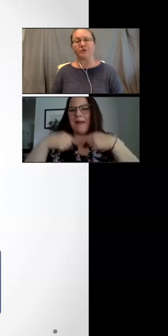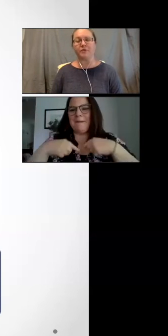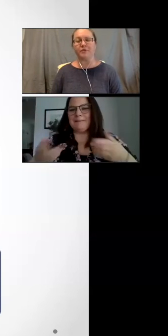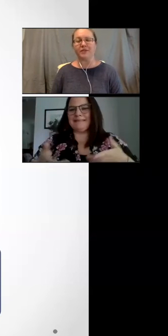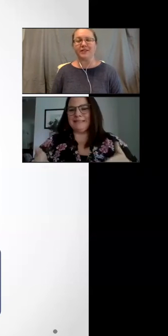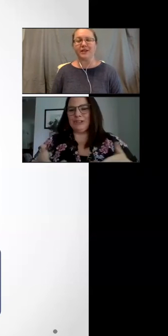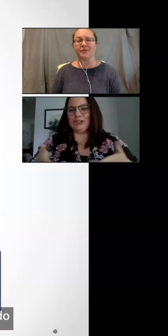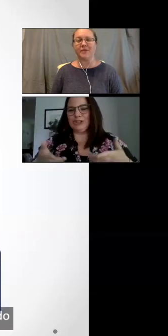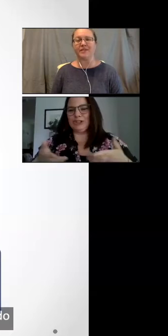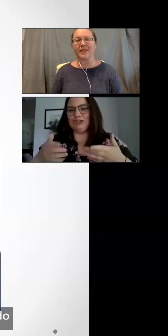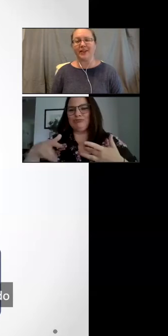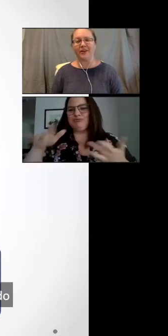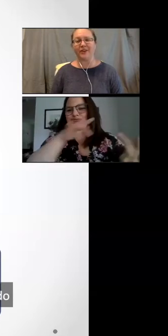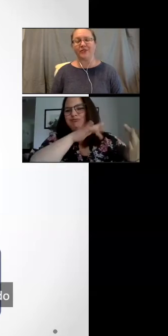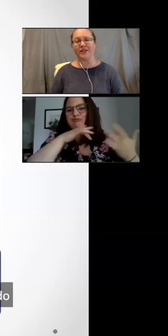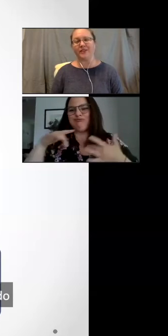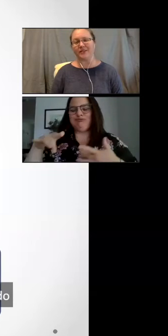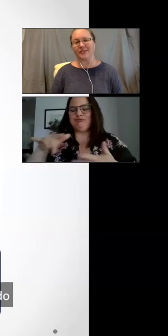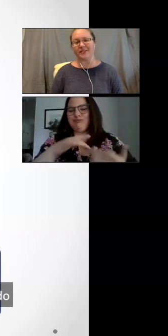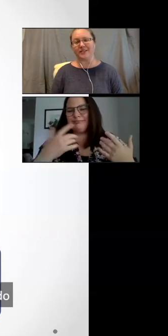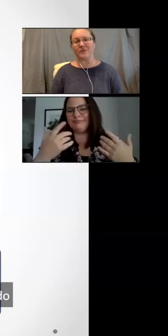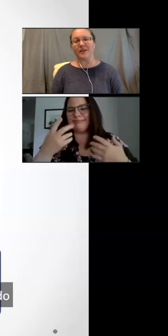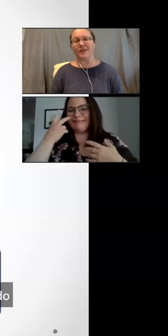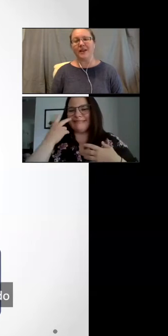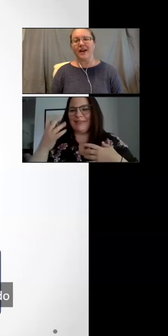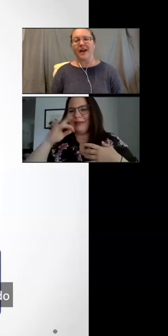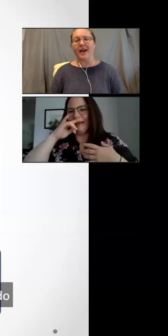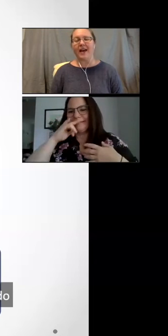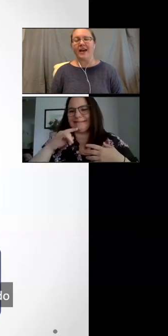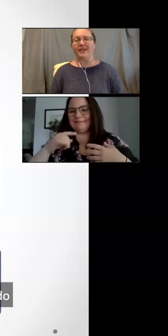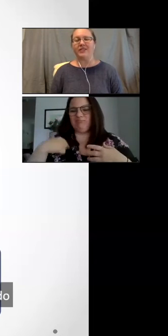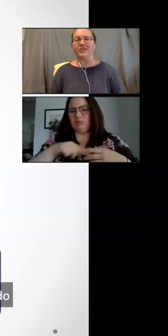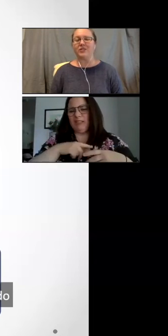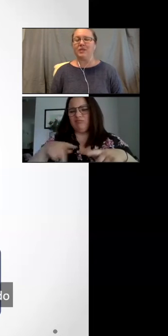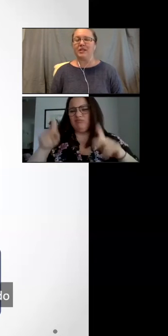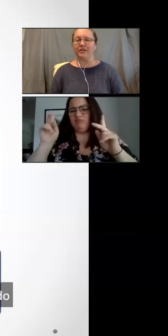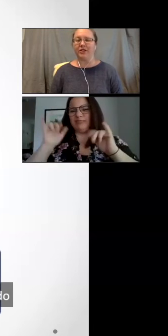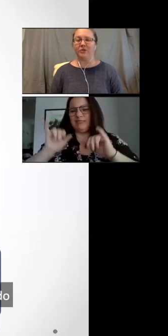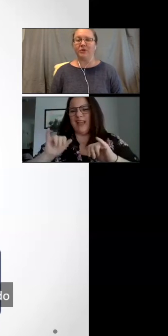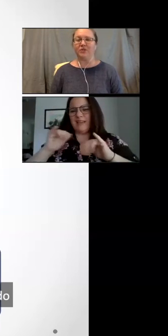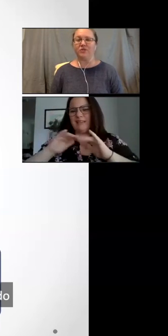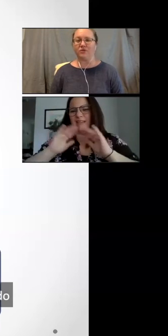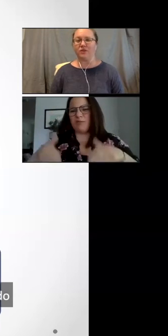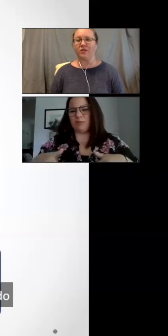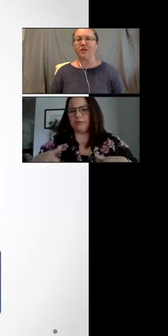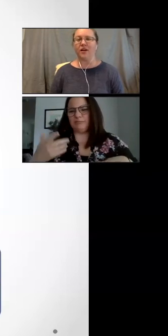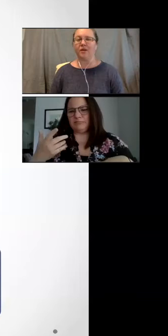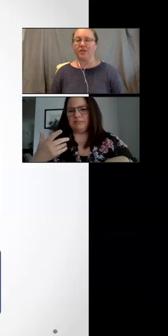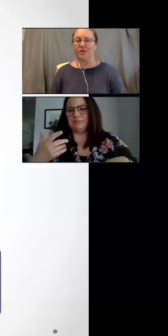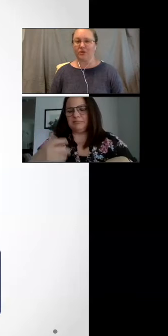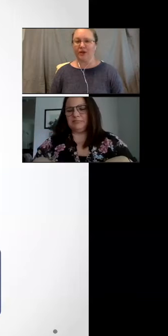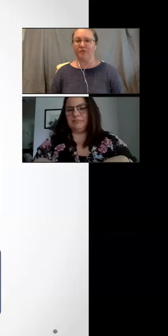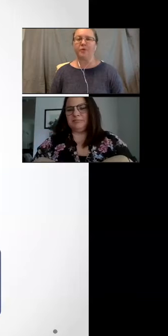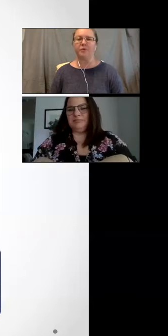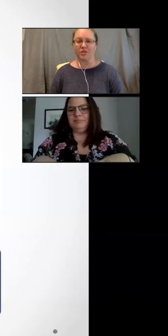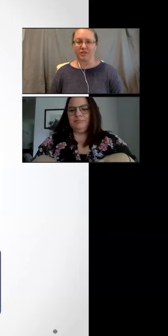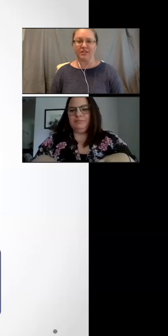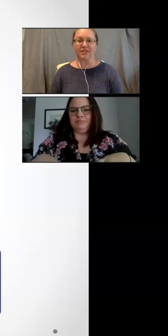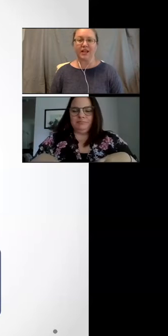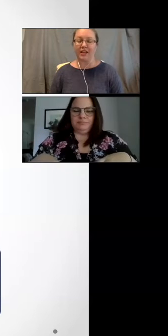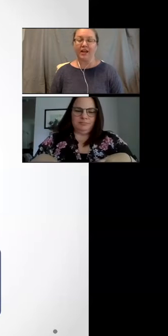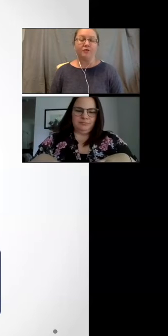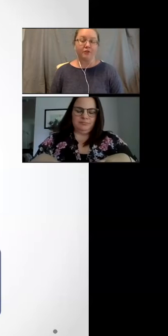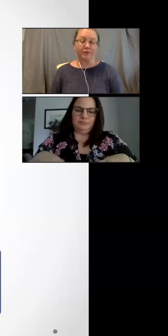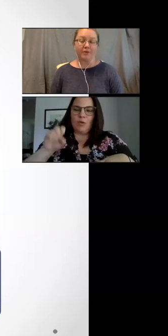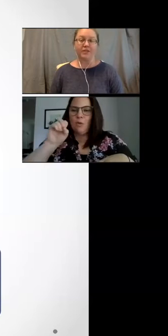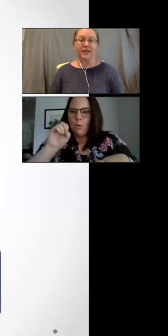for families to come and stay in the residence as well and to just be down here with their children. We do have permission to